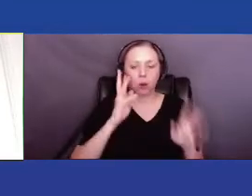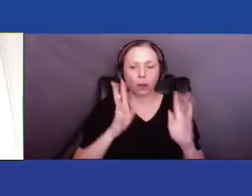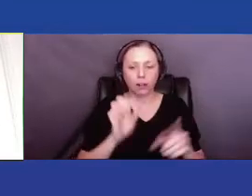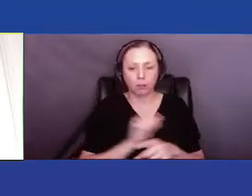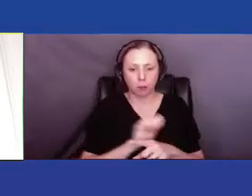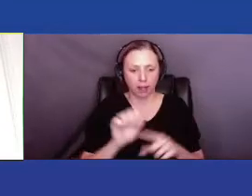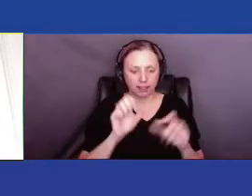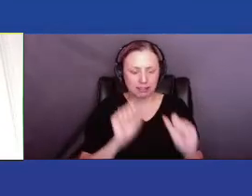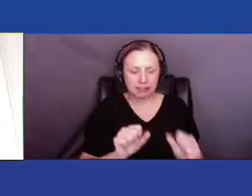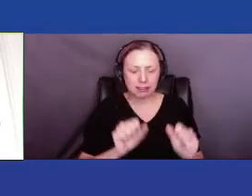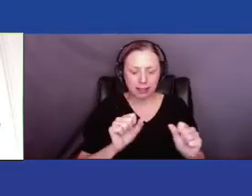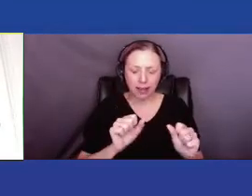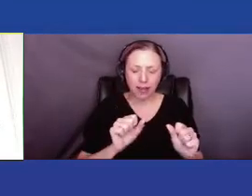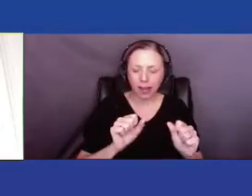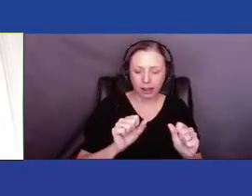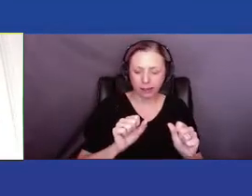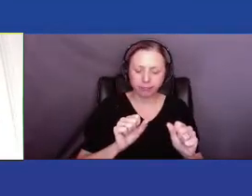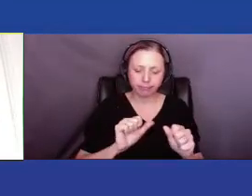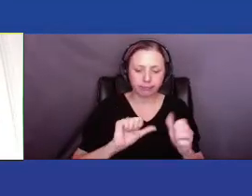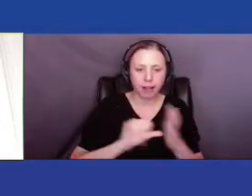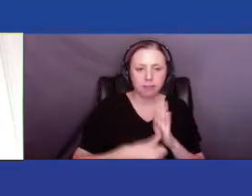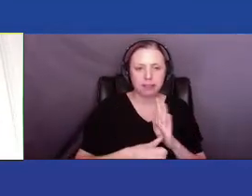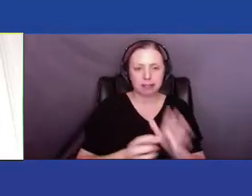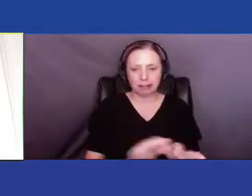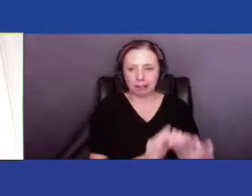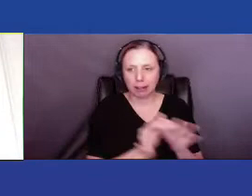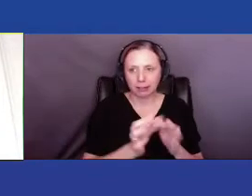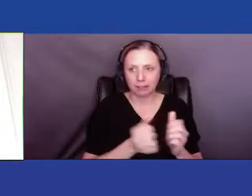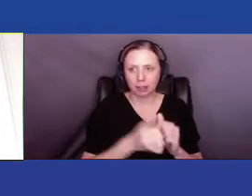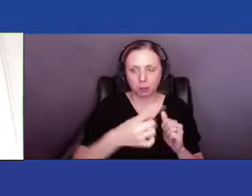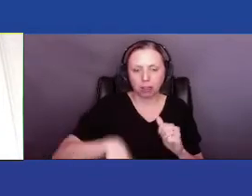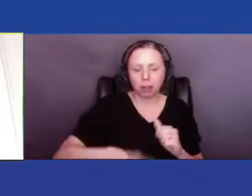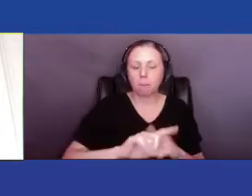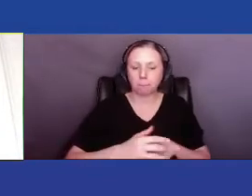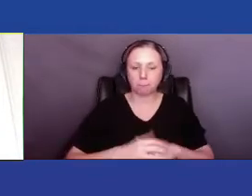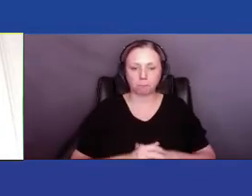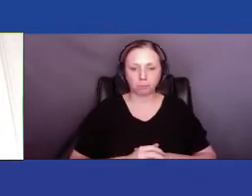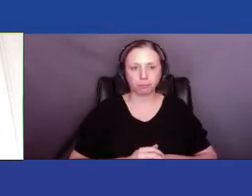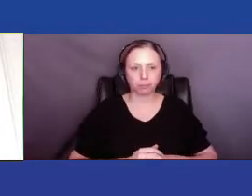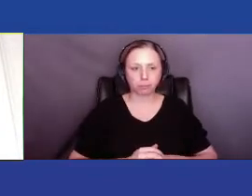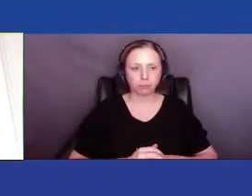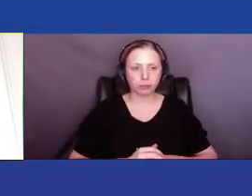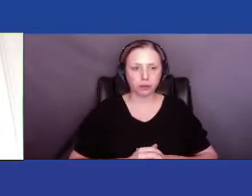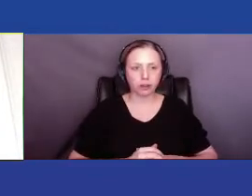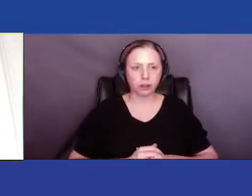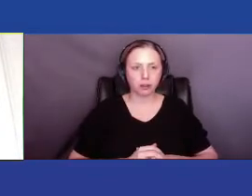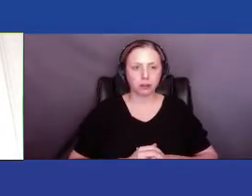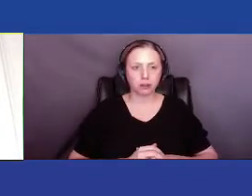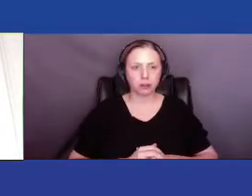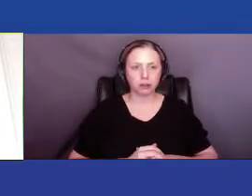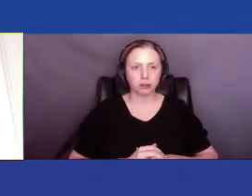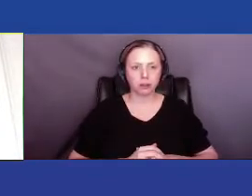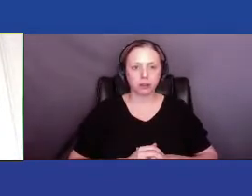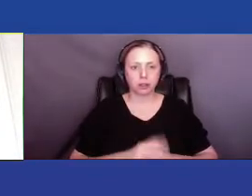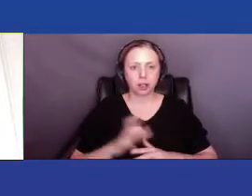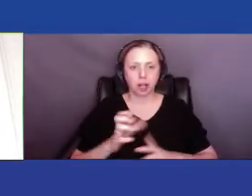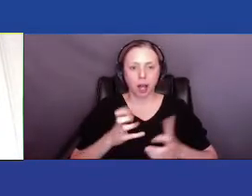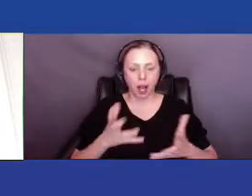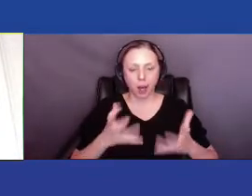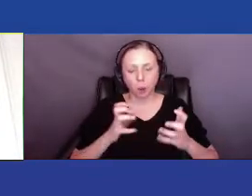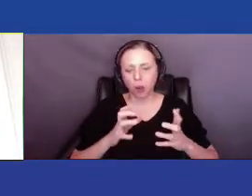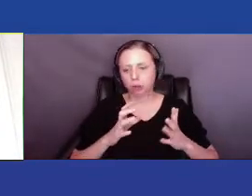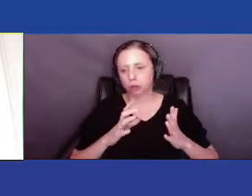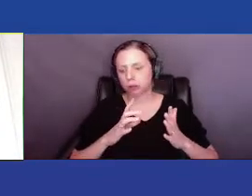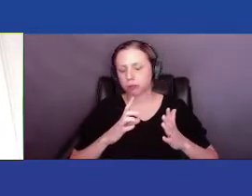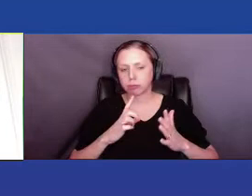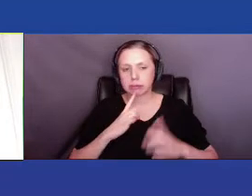the connectivity among them. Next slide. I just want to note that, none of